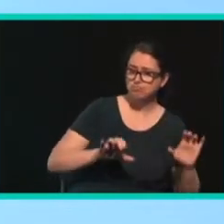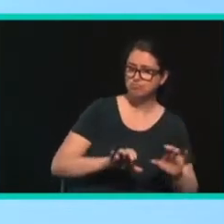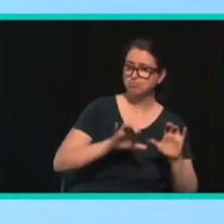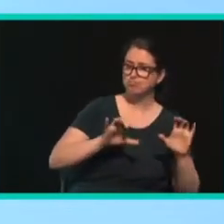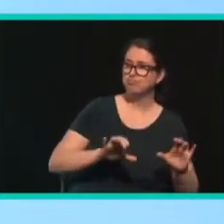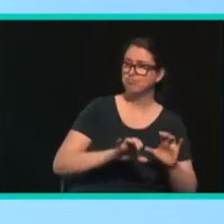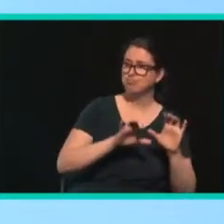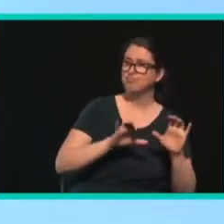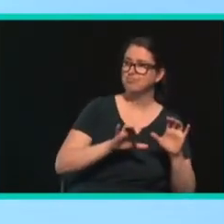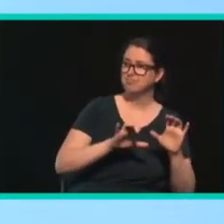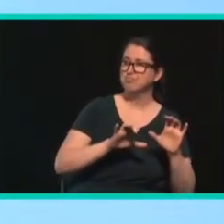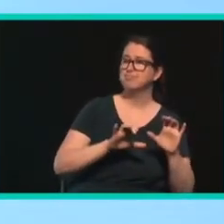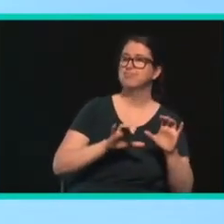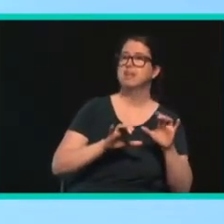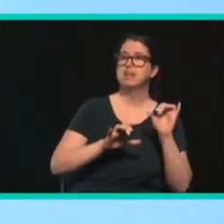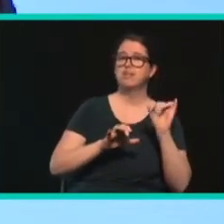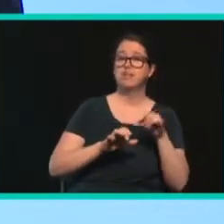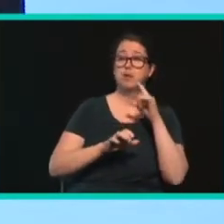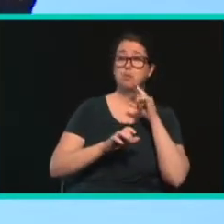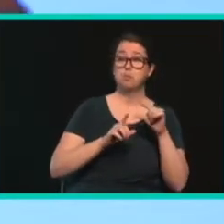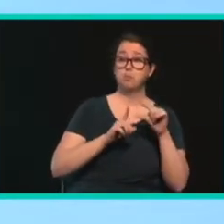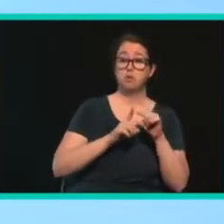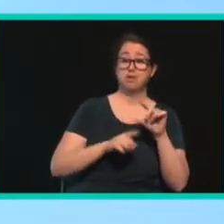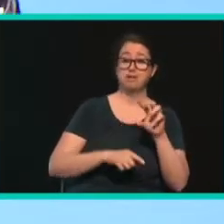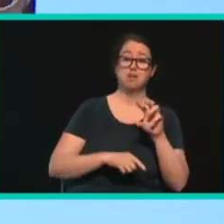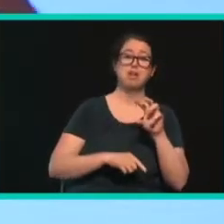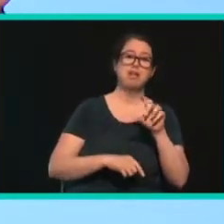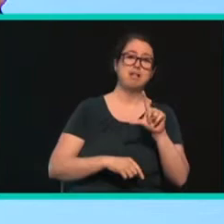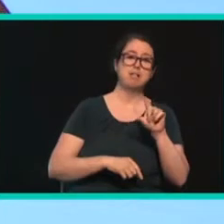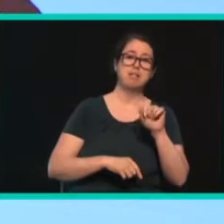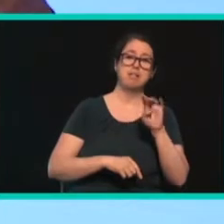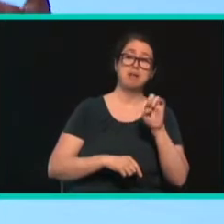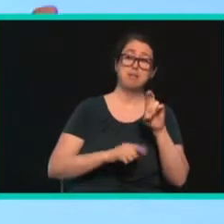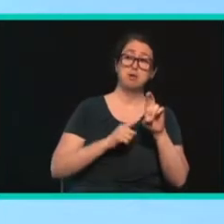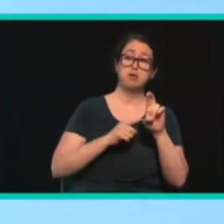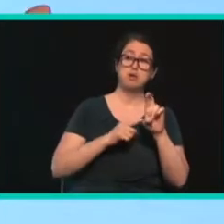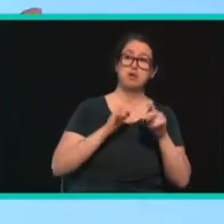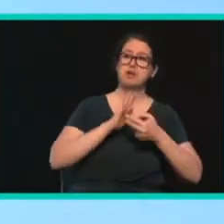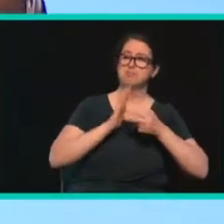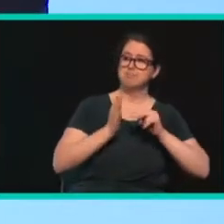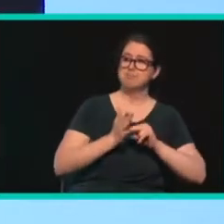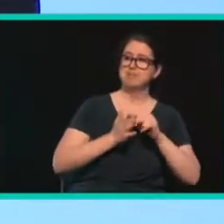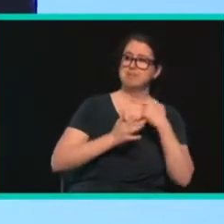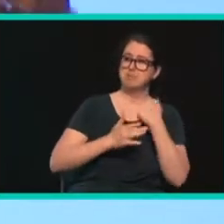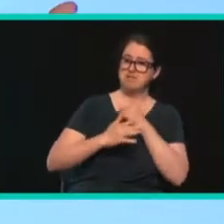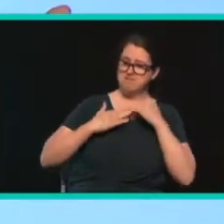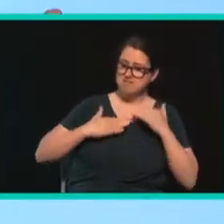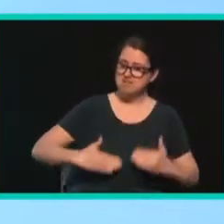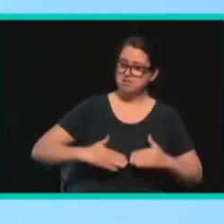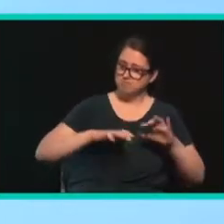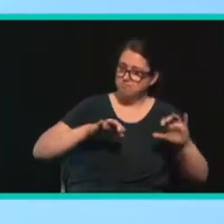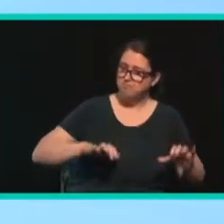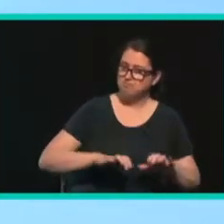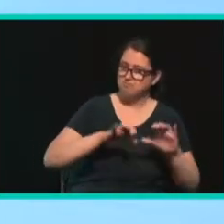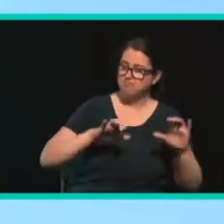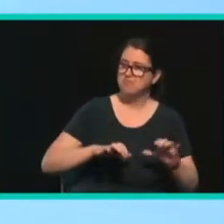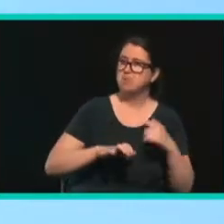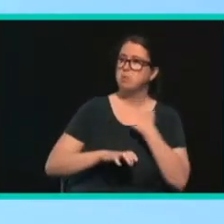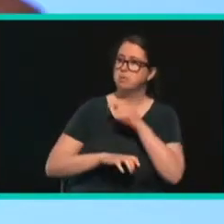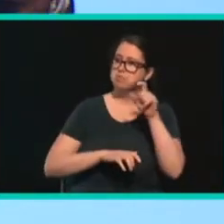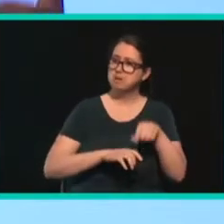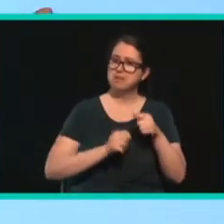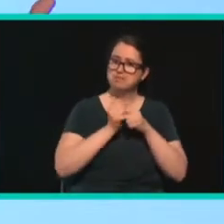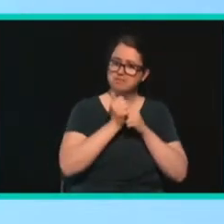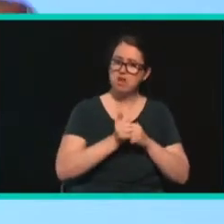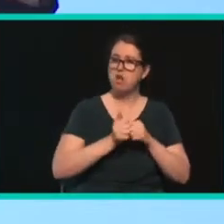abad is a word that describes getting vigorous physical exertion. We need to keep all of the fourth commandment